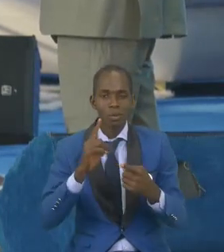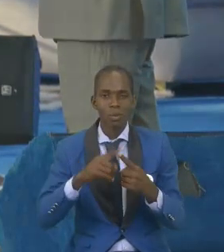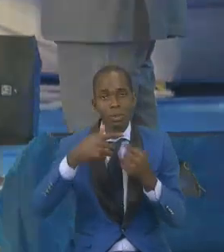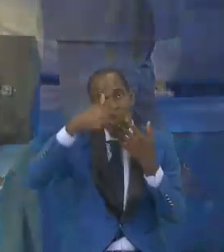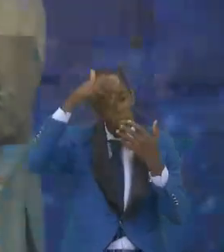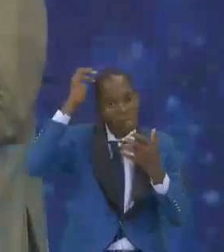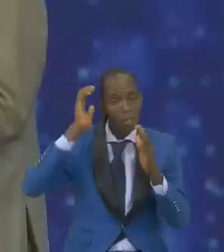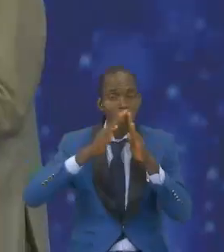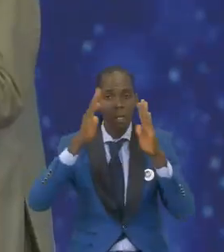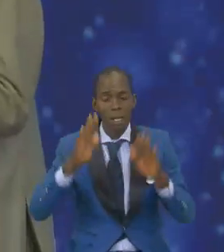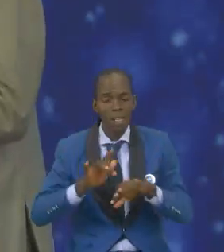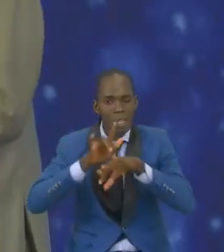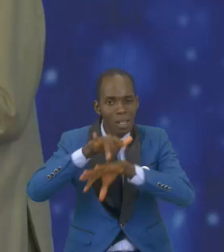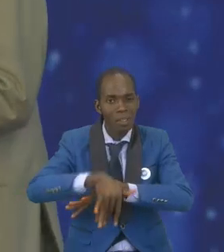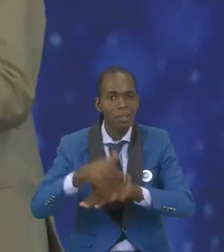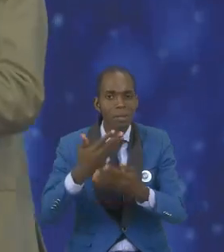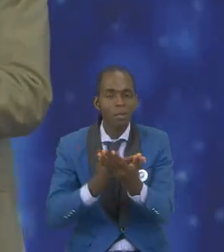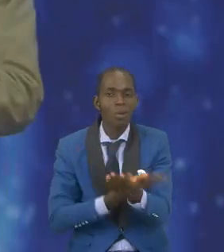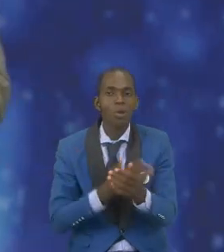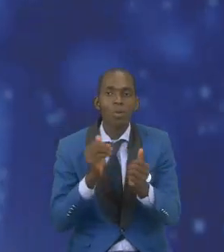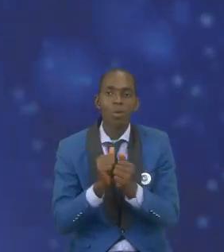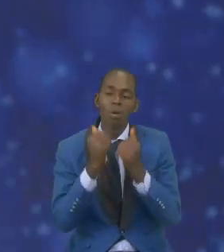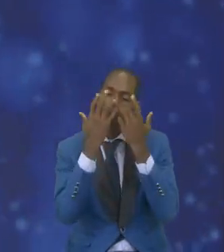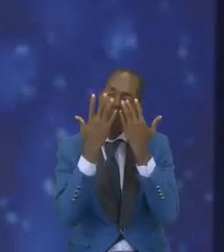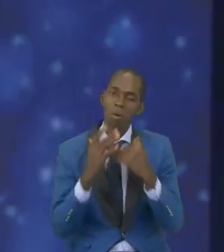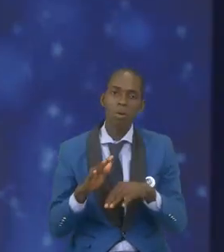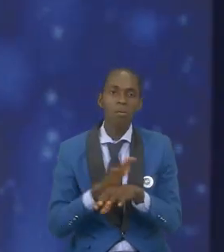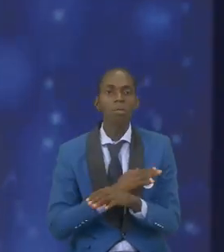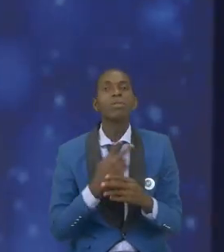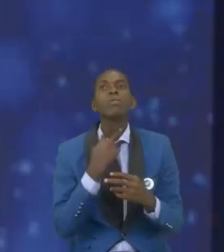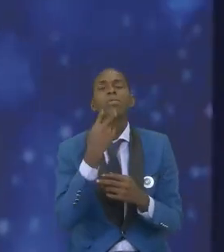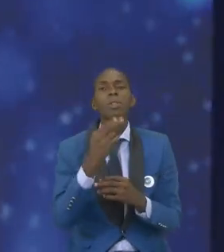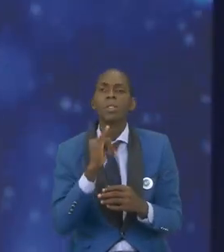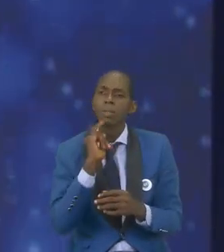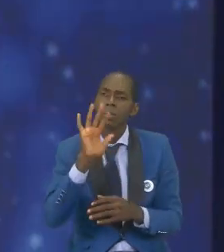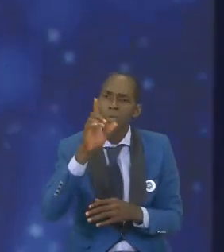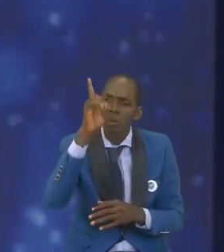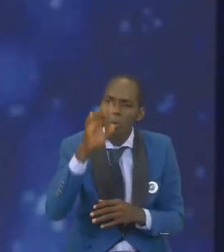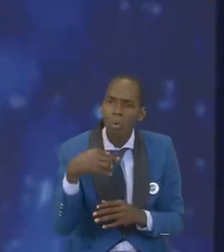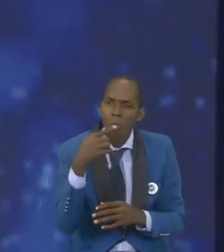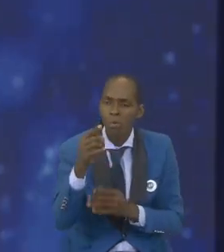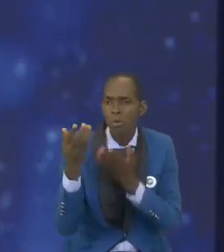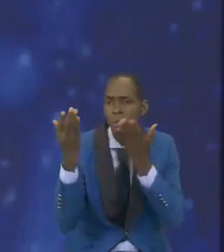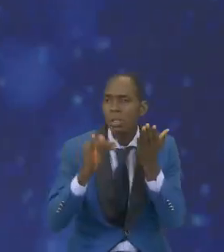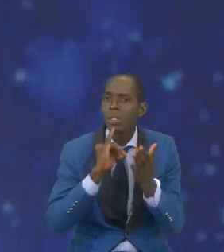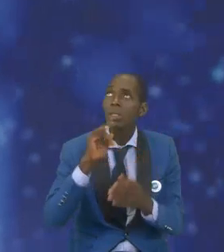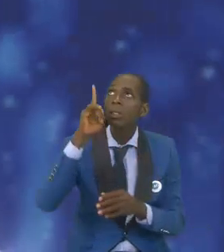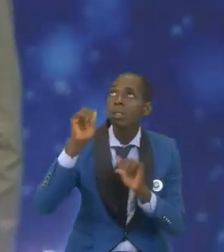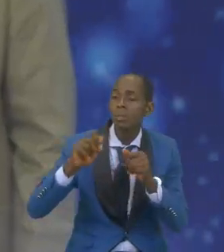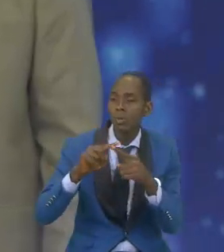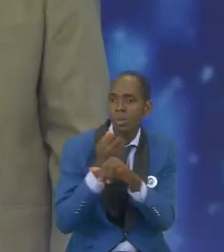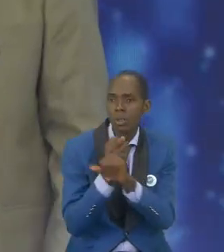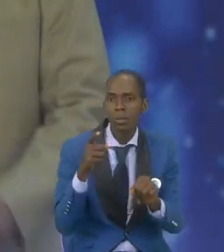the morning with a lamentable voice. It's your God whom you serve. Is he able to deliver you? That's why he